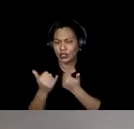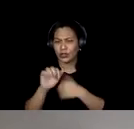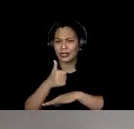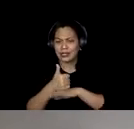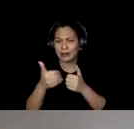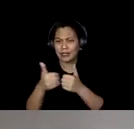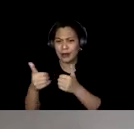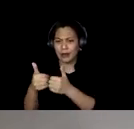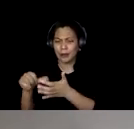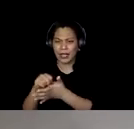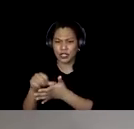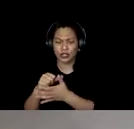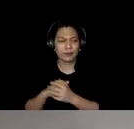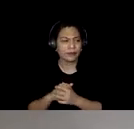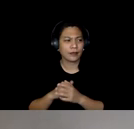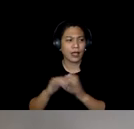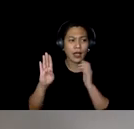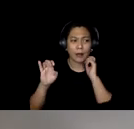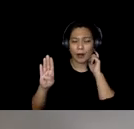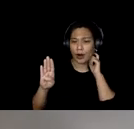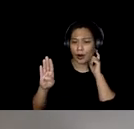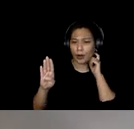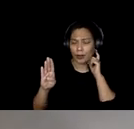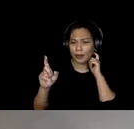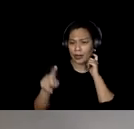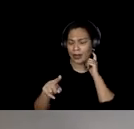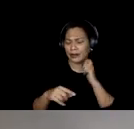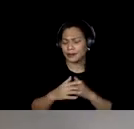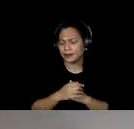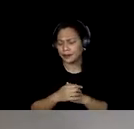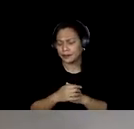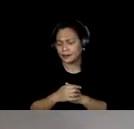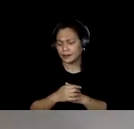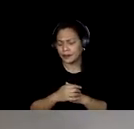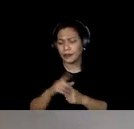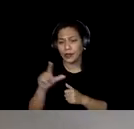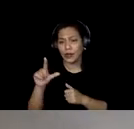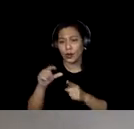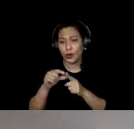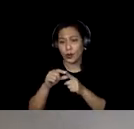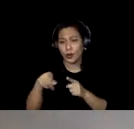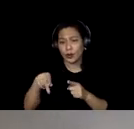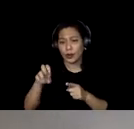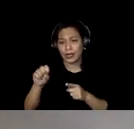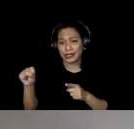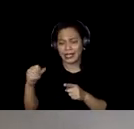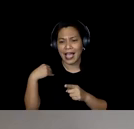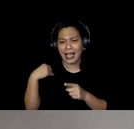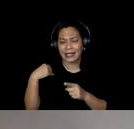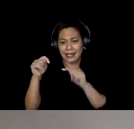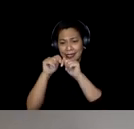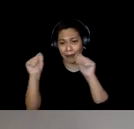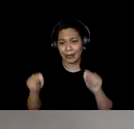just to follow up that question, YouTube has, not YouTube, WordPress has a template which